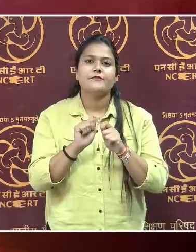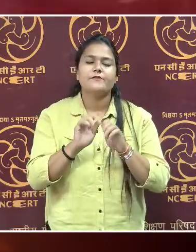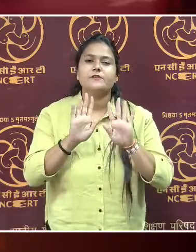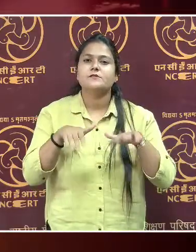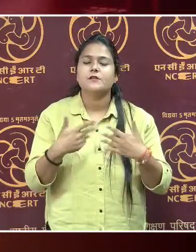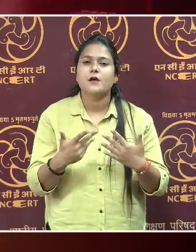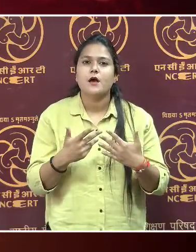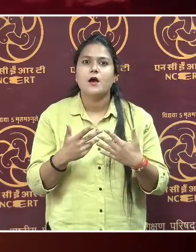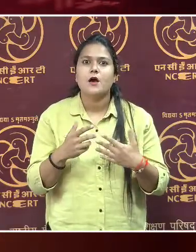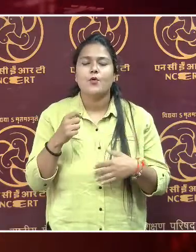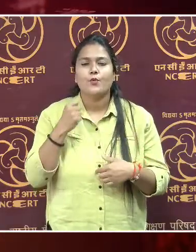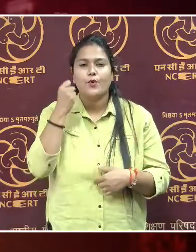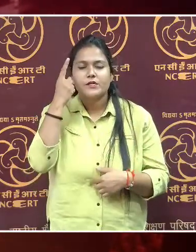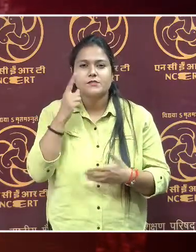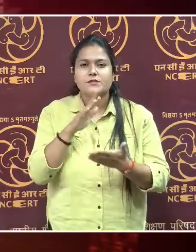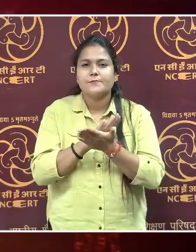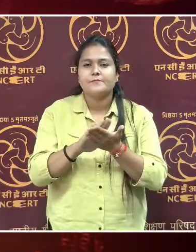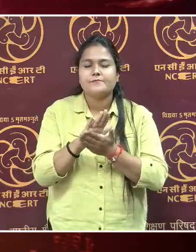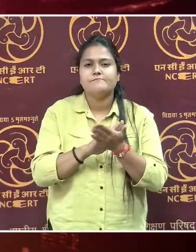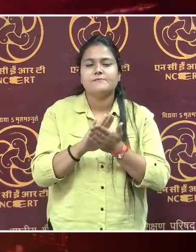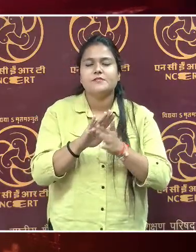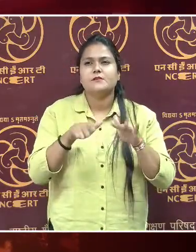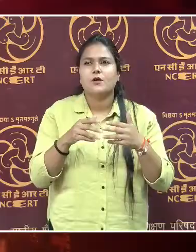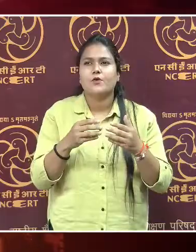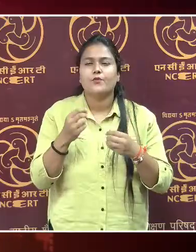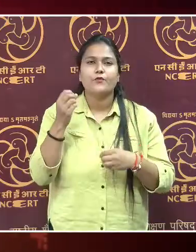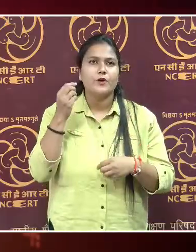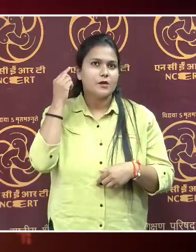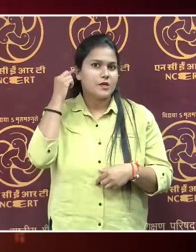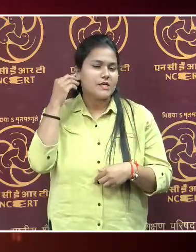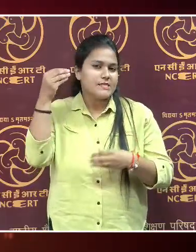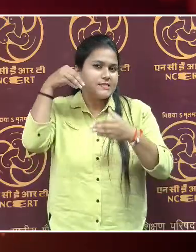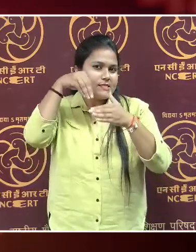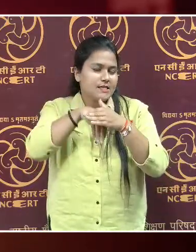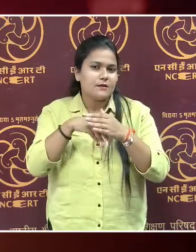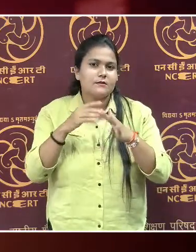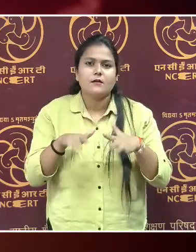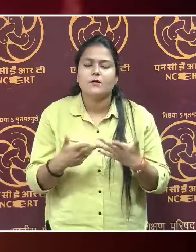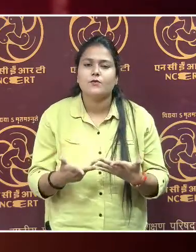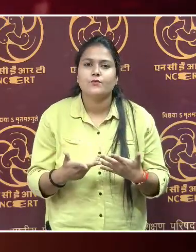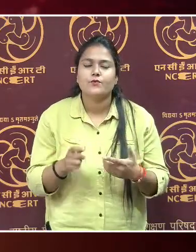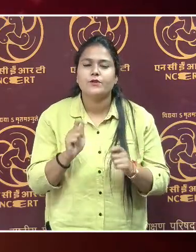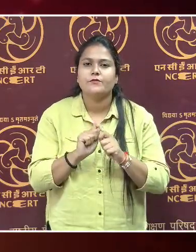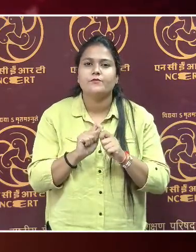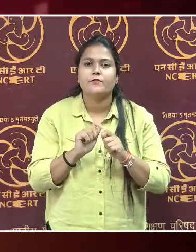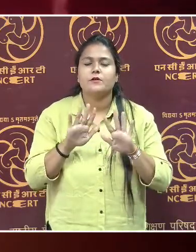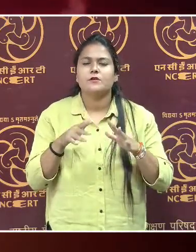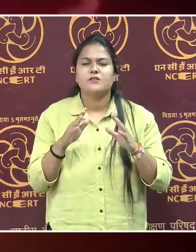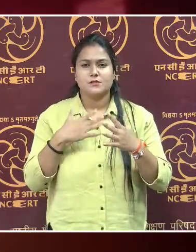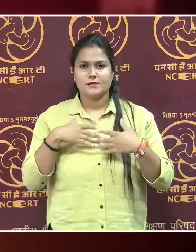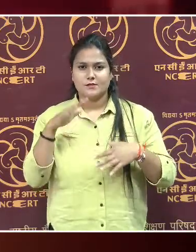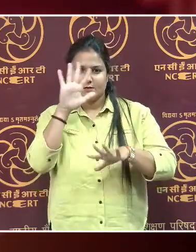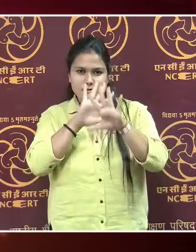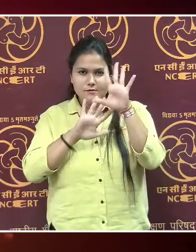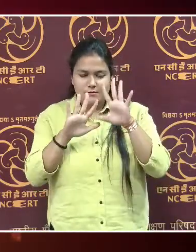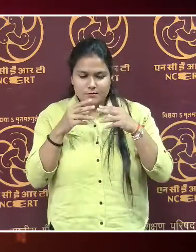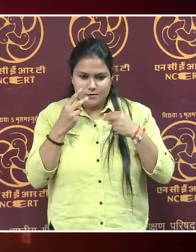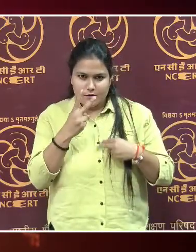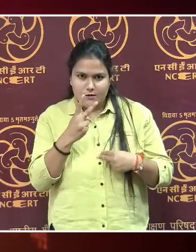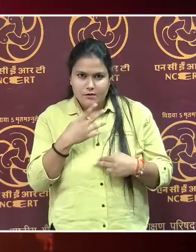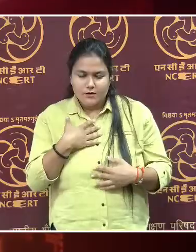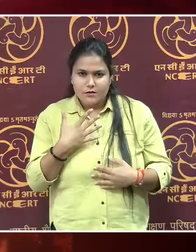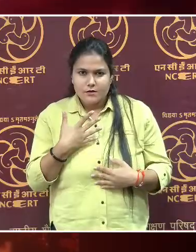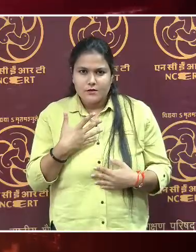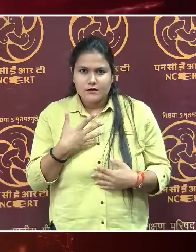us understand the basic functions and how they are performed inside the ear. You're absolutely right that it's a very complex structure, and any damage to the ear can